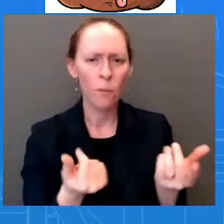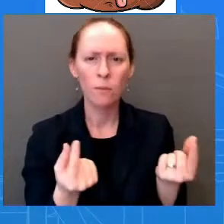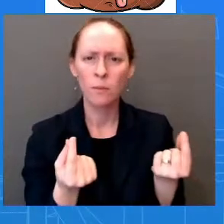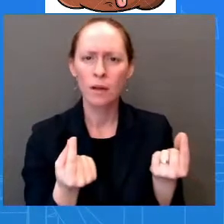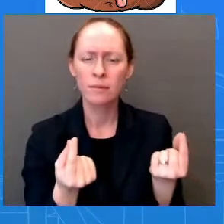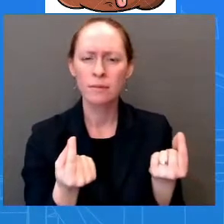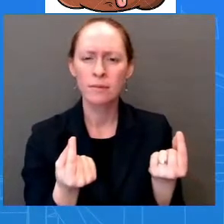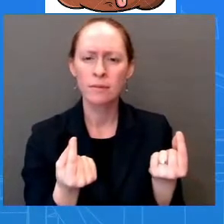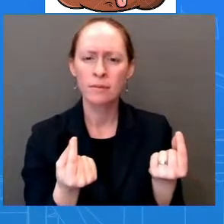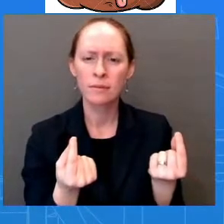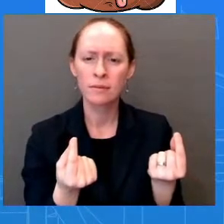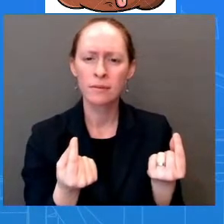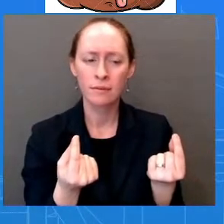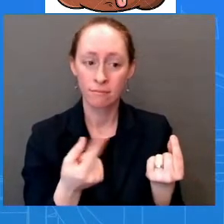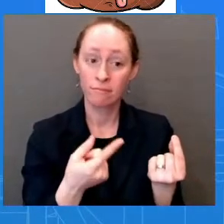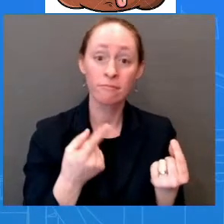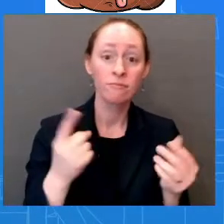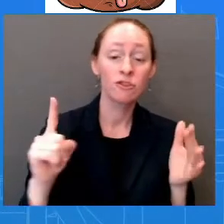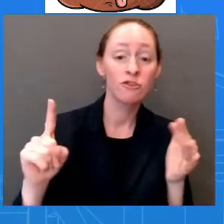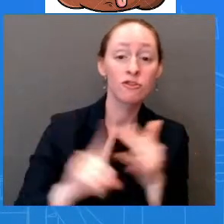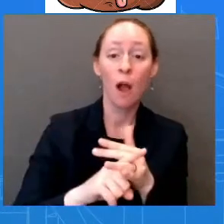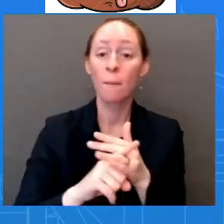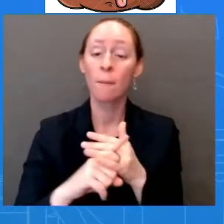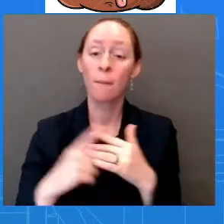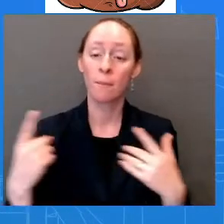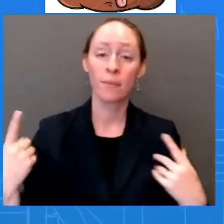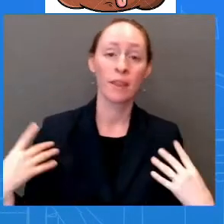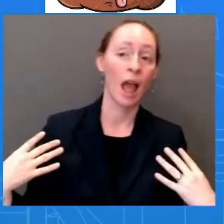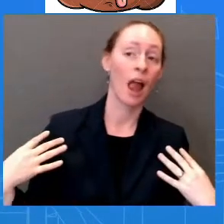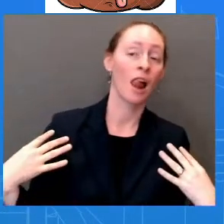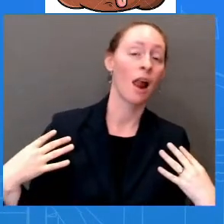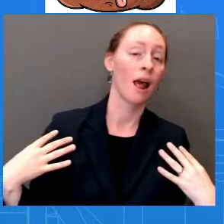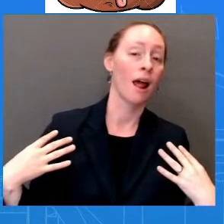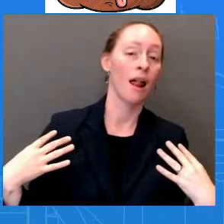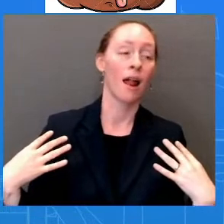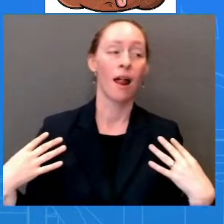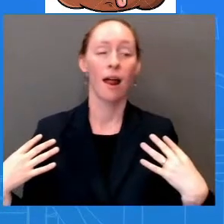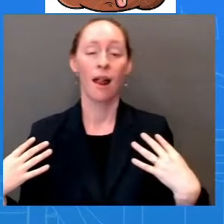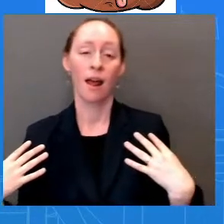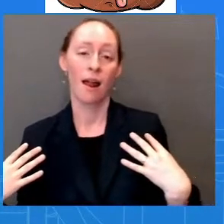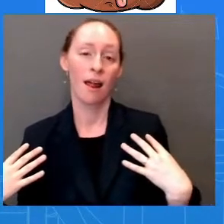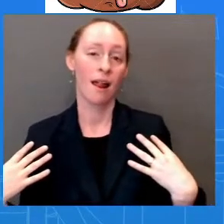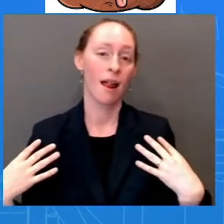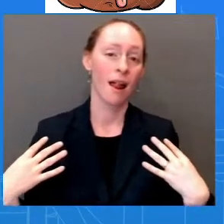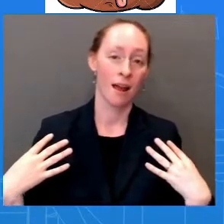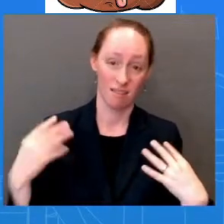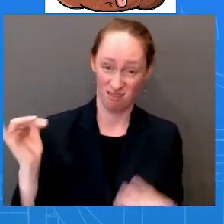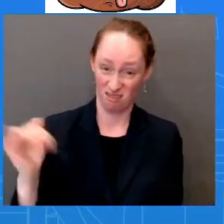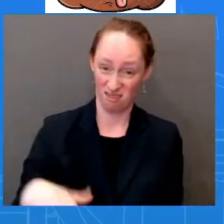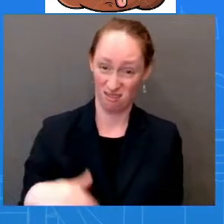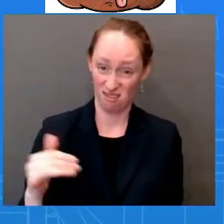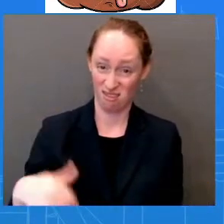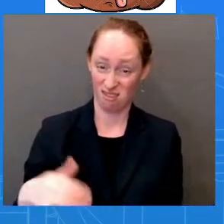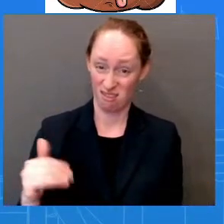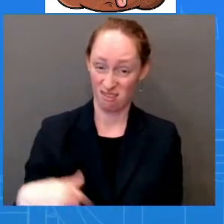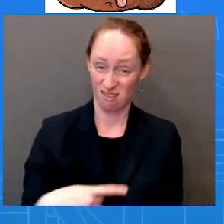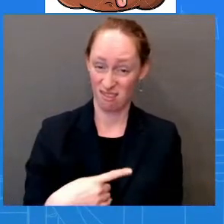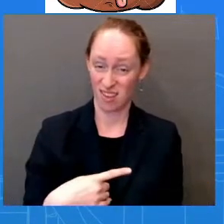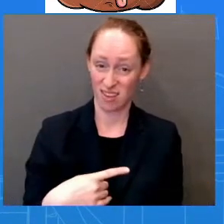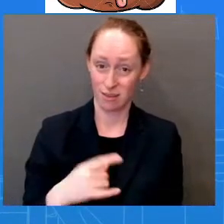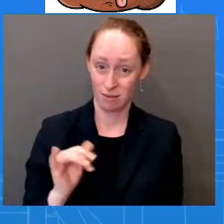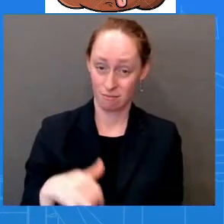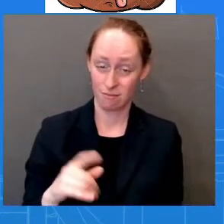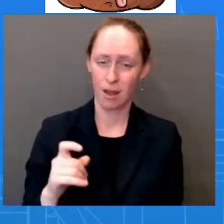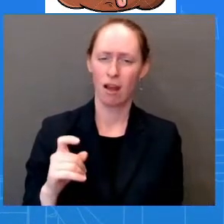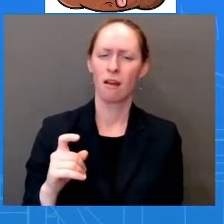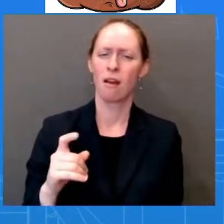does a political stunt, like many Republicans do, that we have seen them do, but he actually is not putting forth a plan to